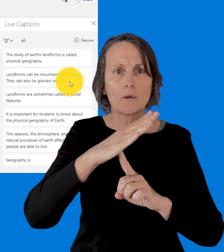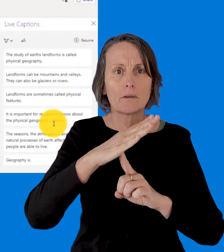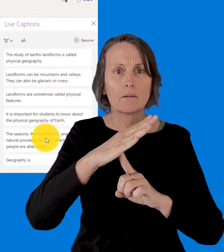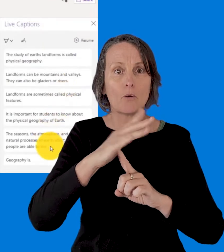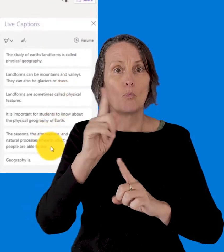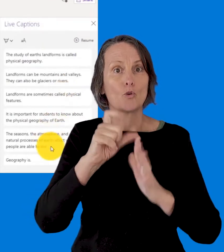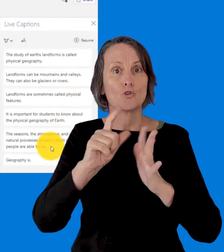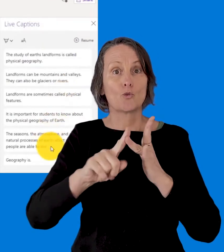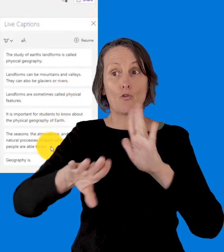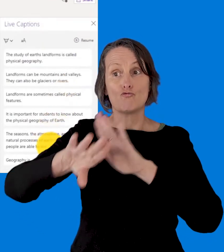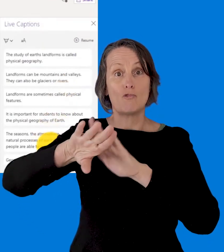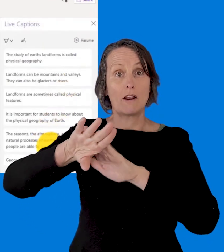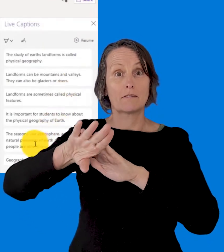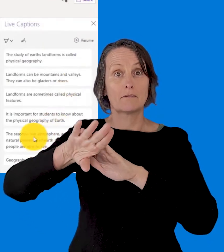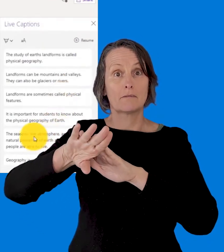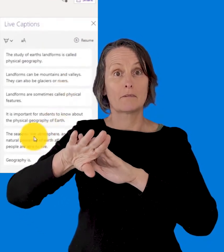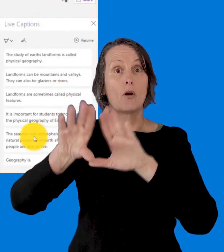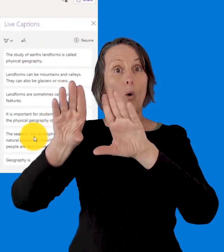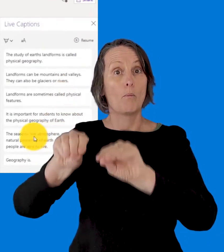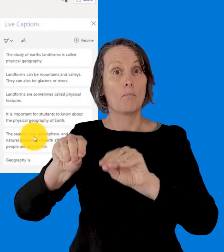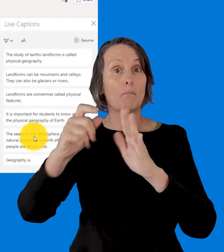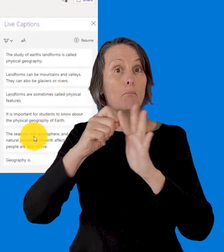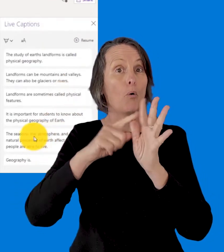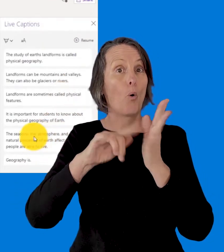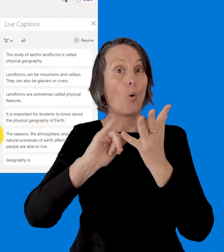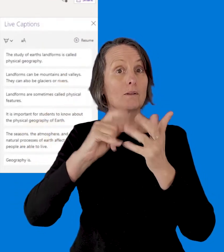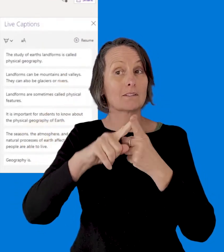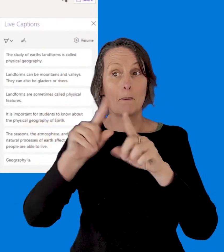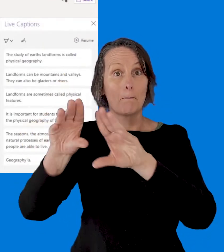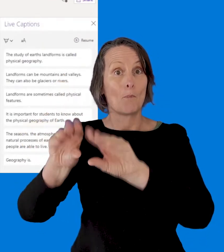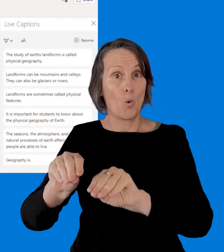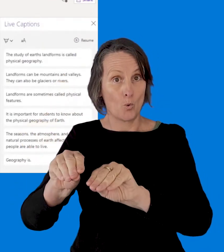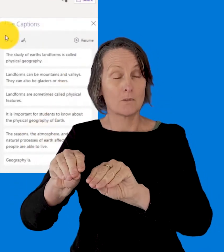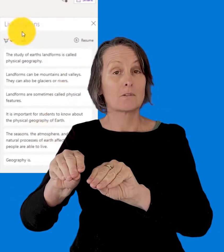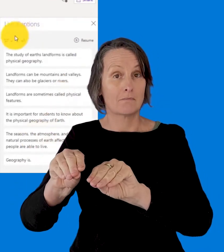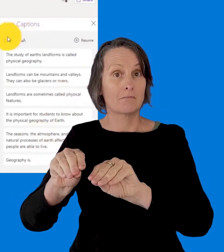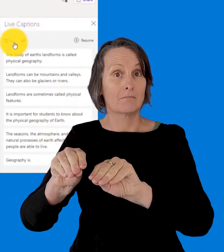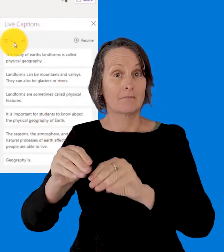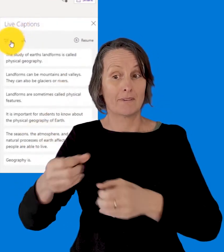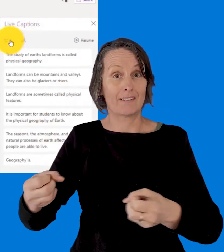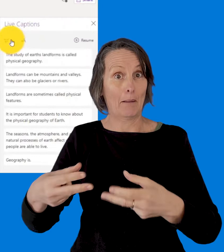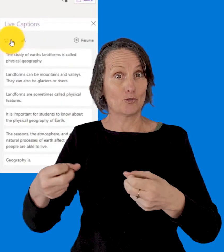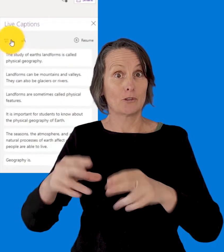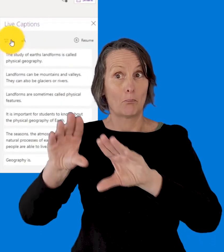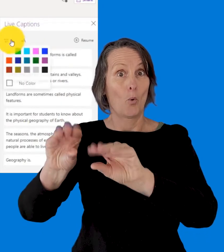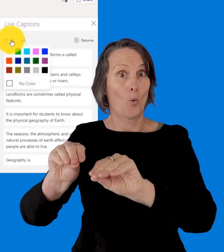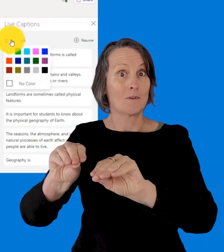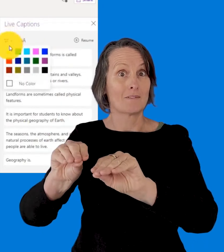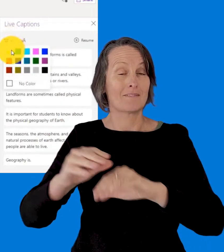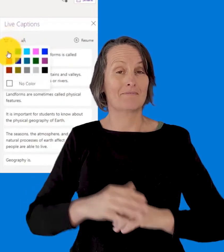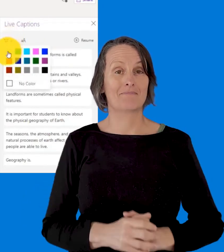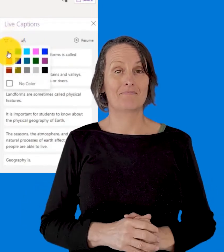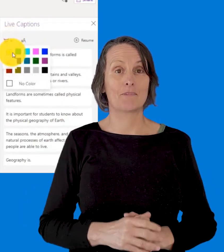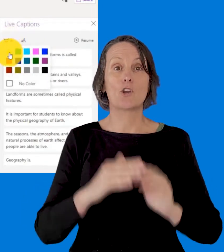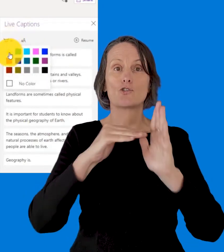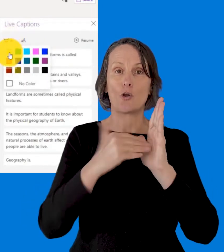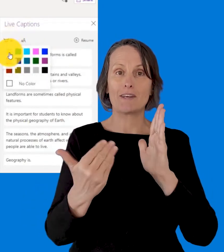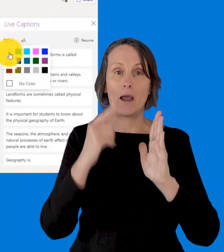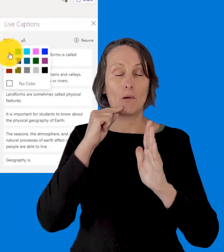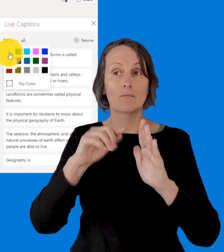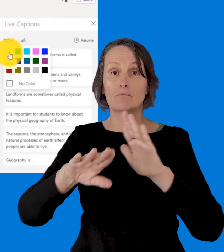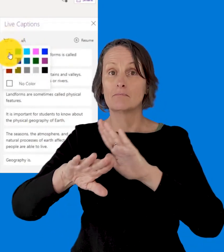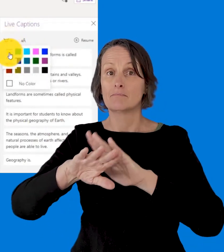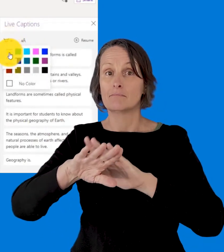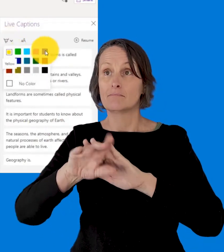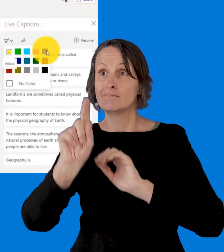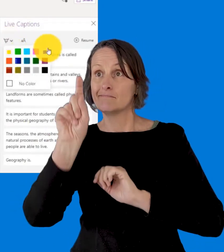pause. I can pause those captions in real time. So now I can go up here, and maybe I want to highlight something. So I'm going to turn